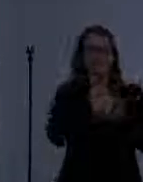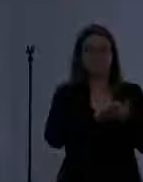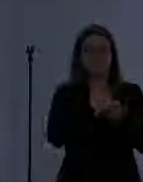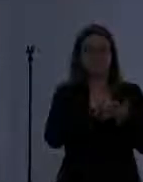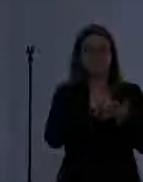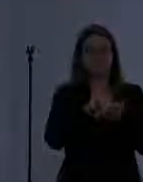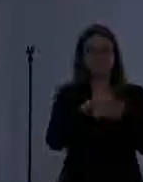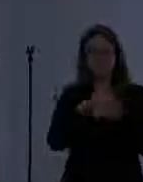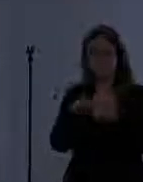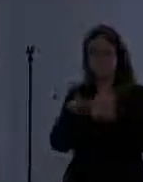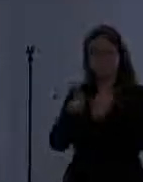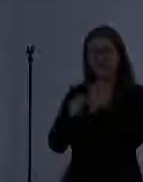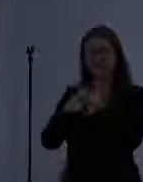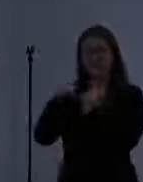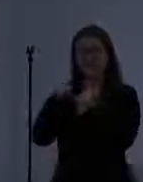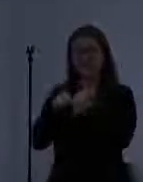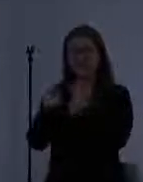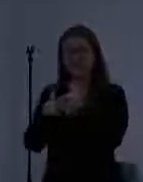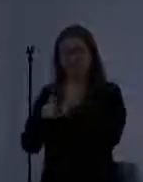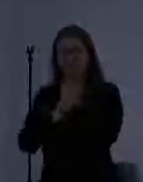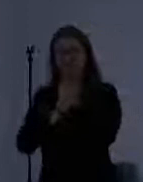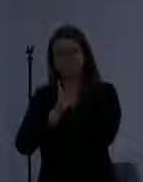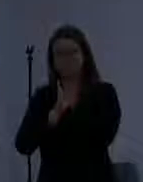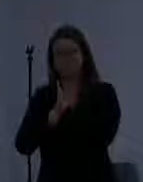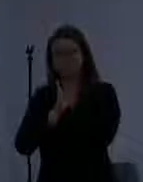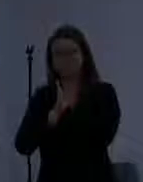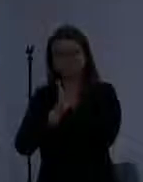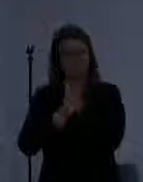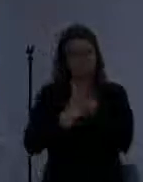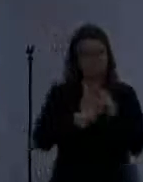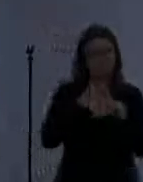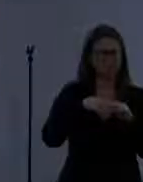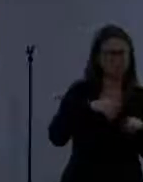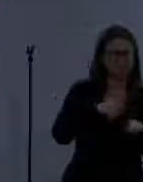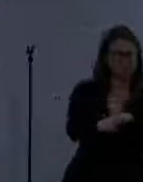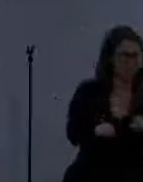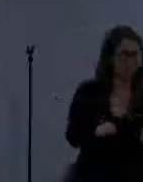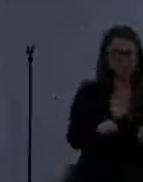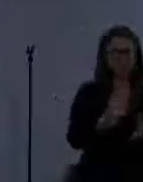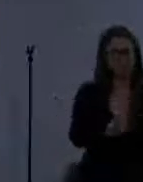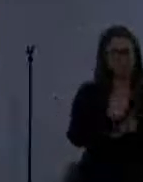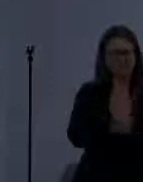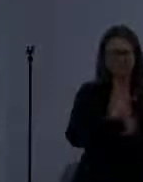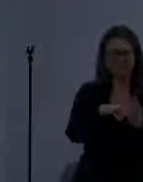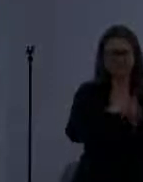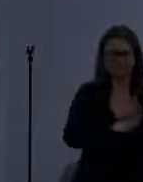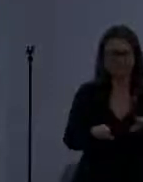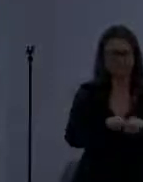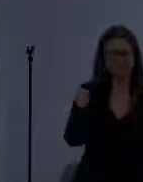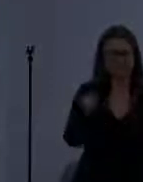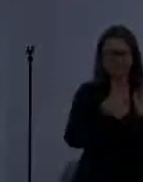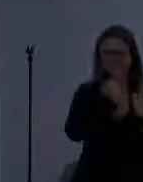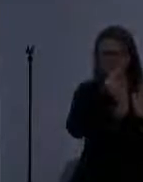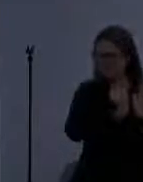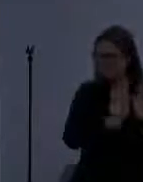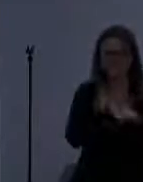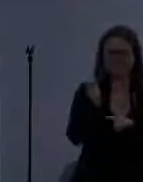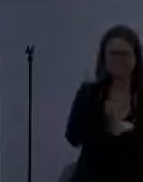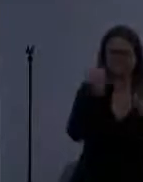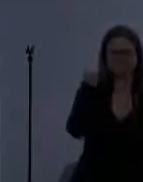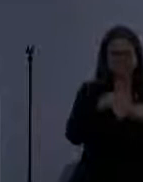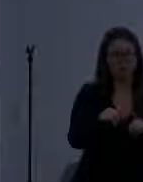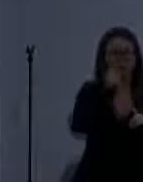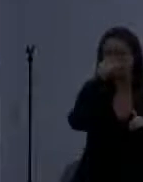NDIS Commission about providers or workers who breach the Code of Conduct. And the Code of Conduct applies to